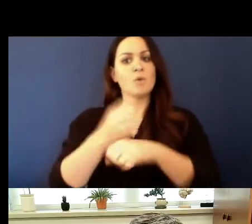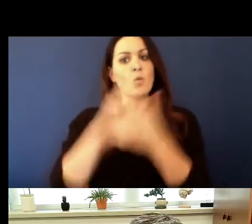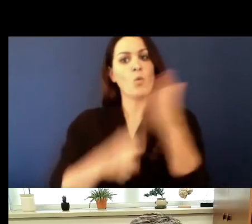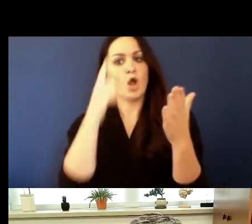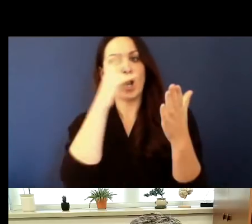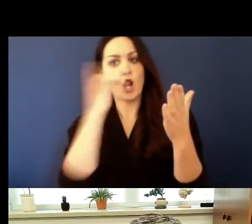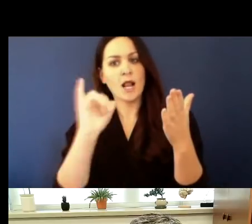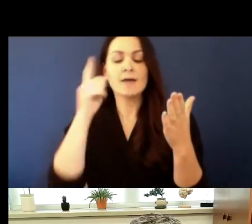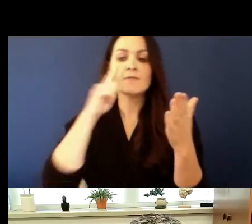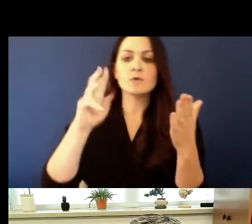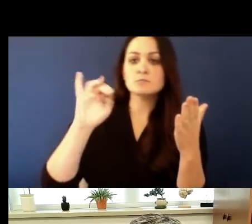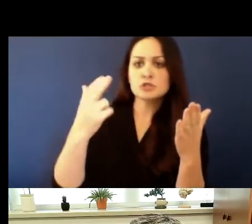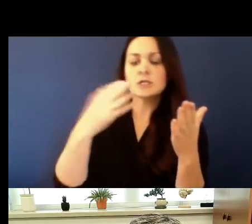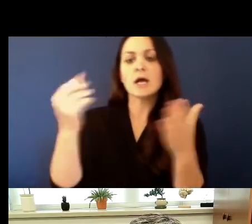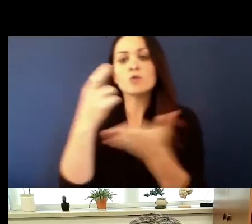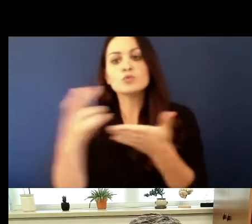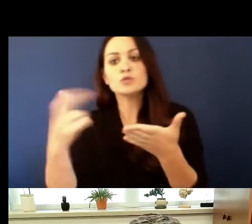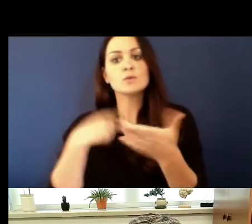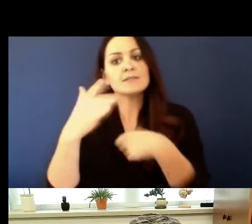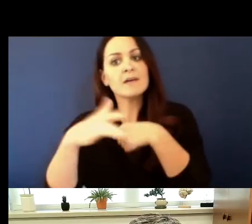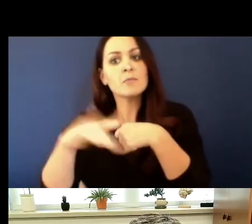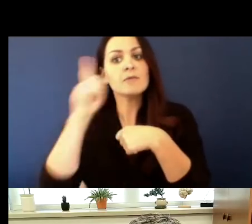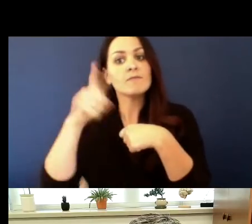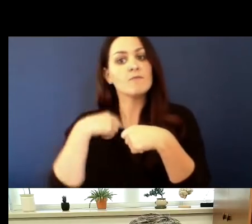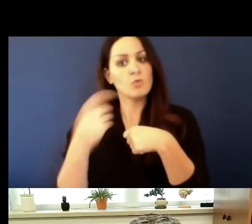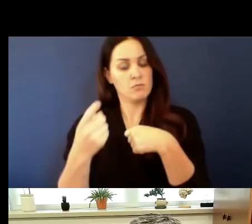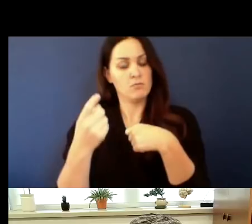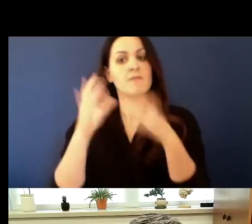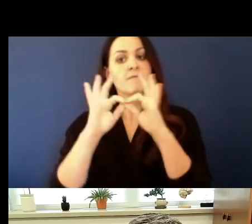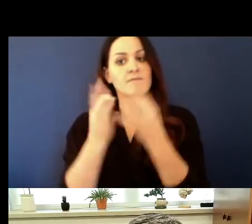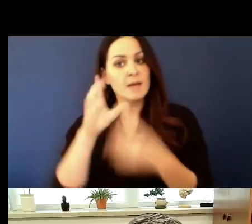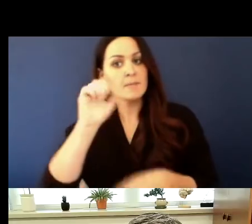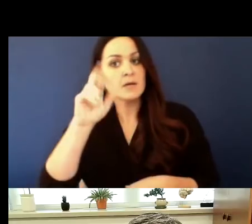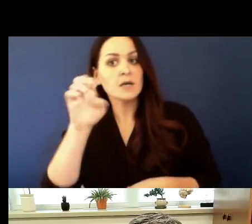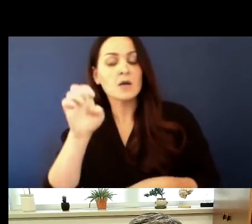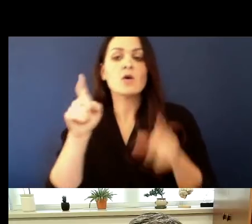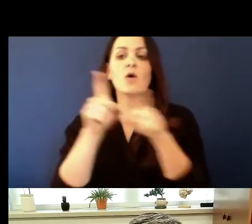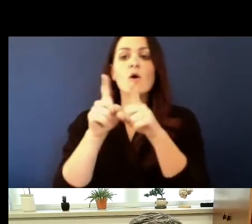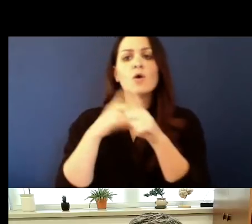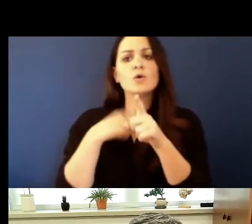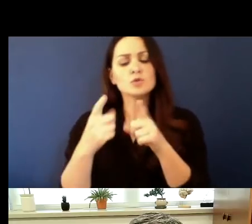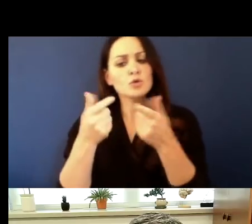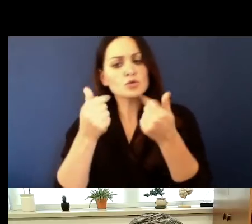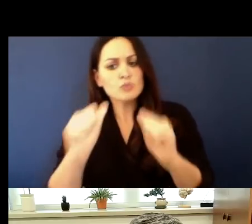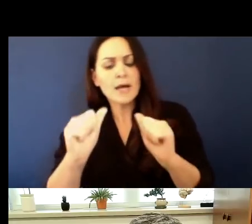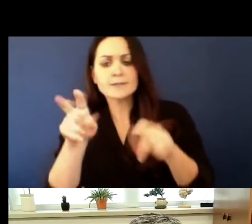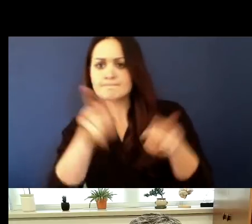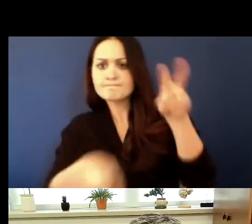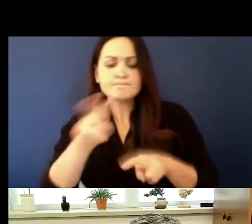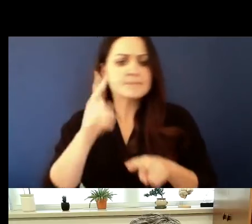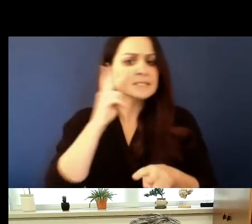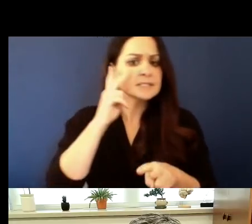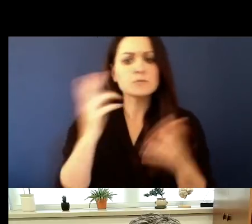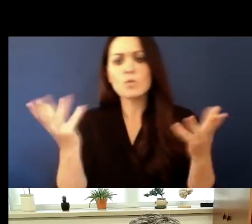of the resources available for family care. We also conducted peer benchmarking, both locally and nationally, to see what other places were